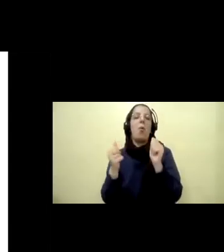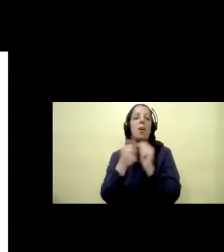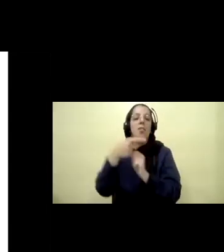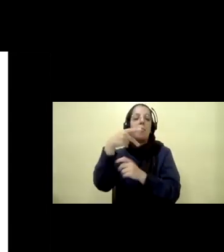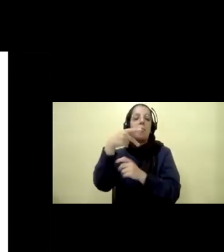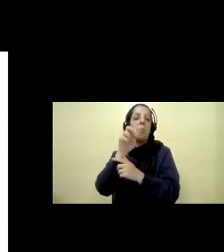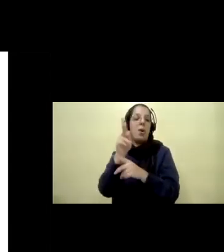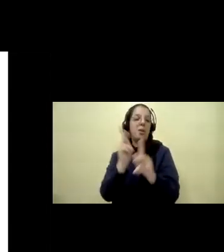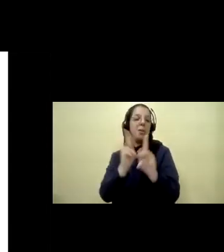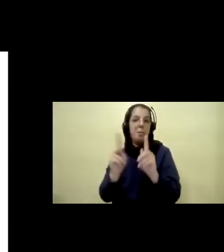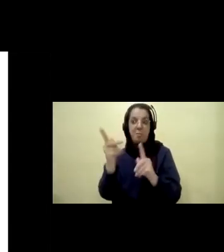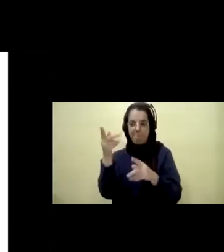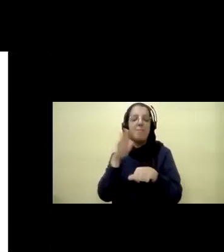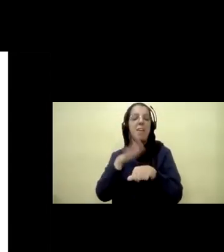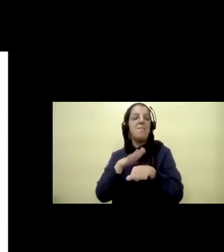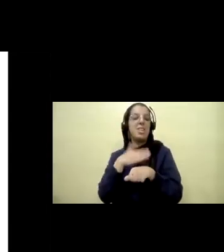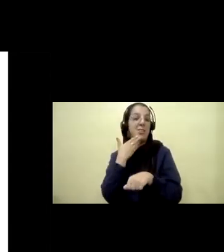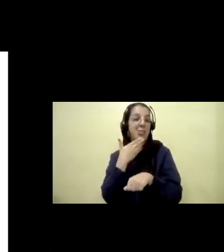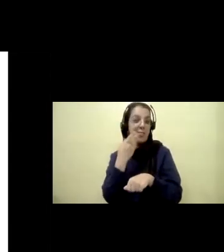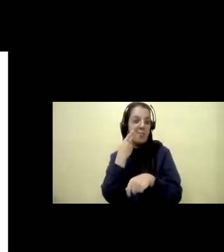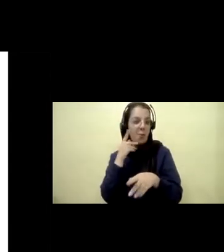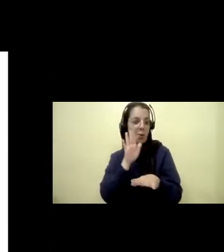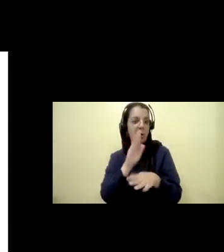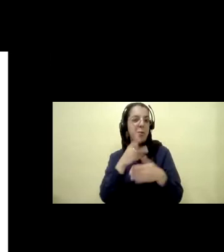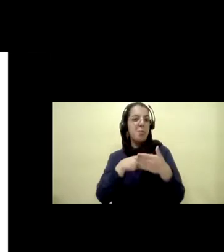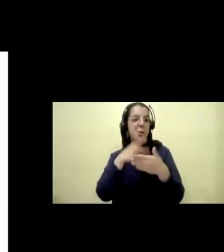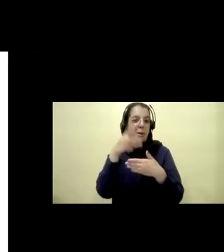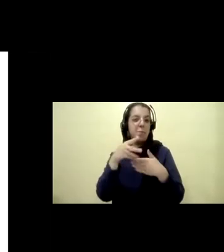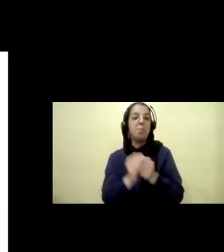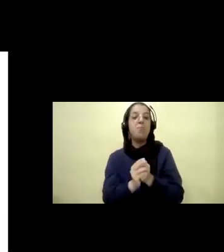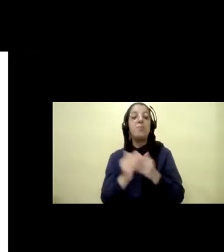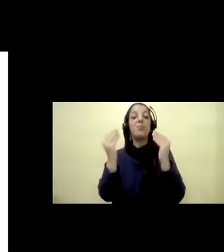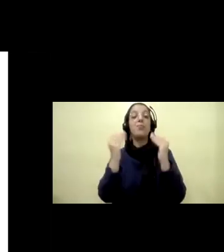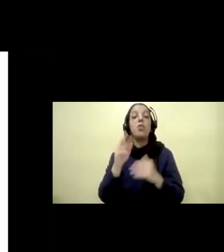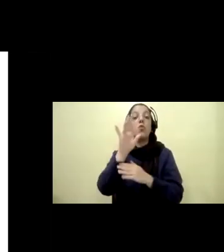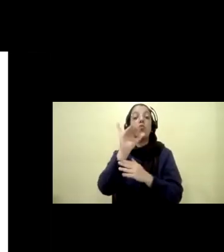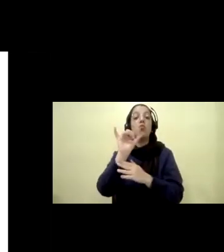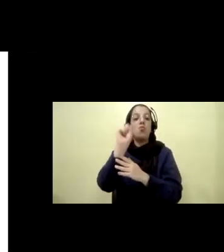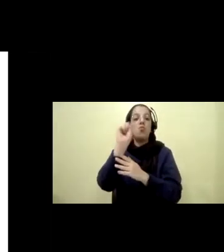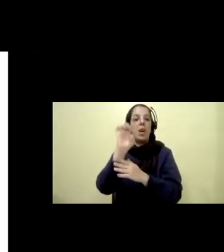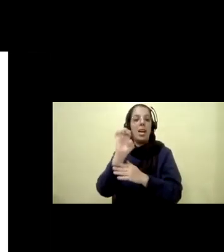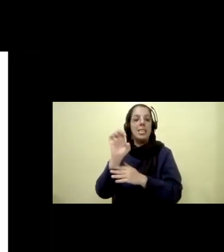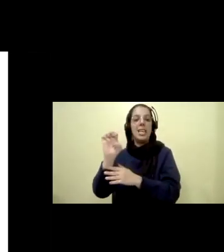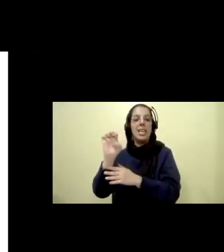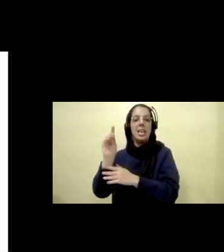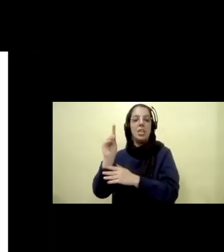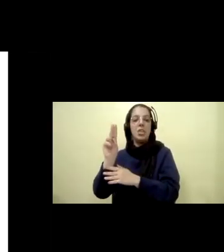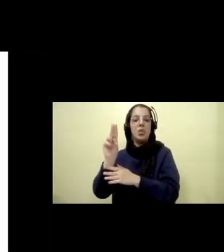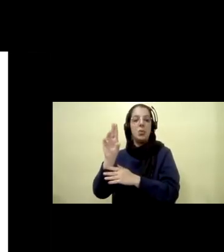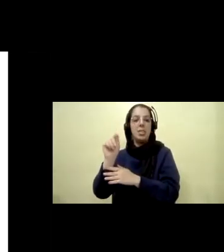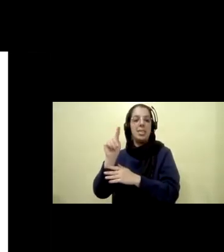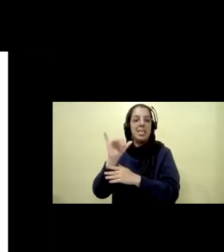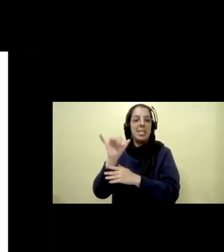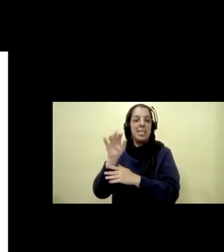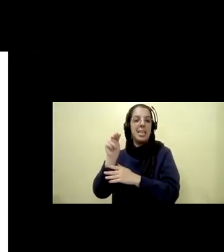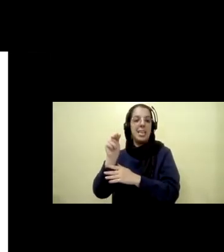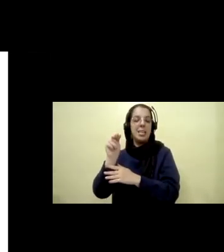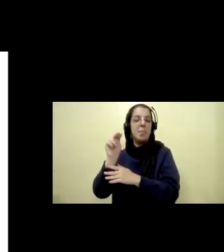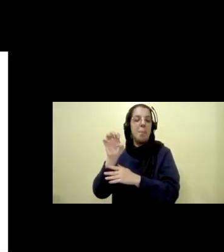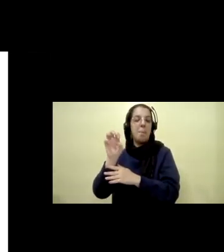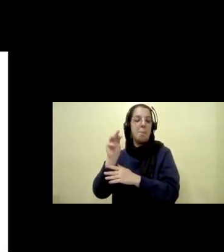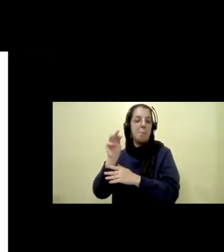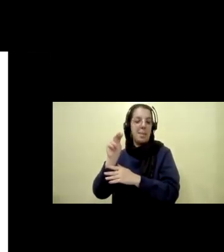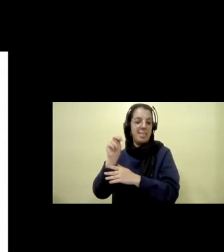programming. And then we also work with Rise Edutainment, who have been helping to connect us also